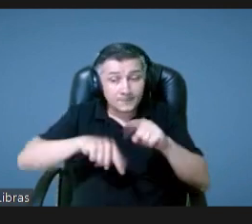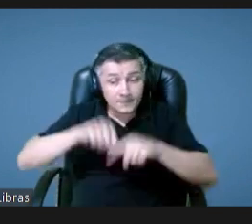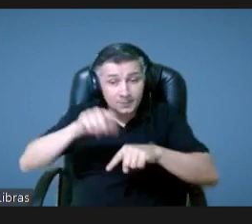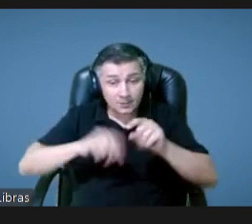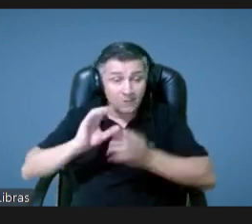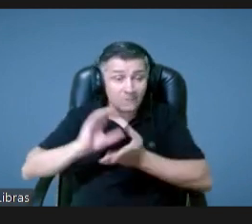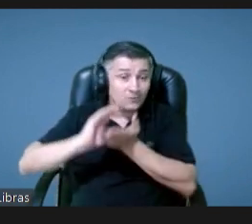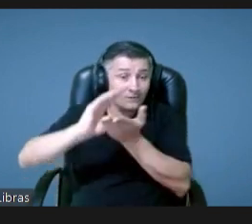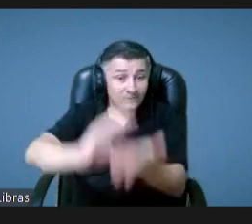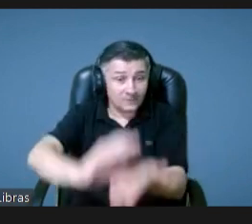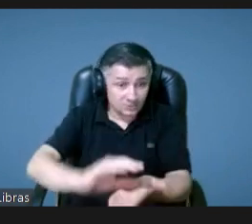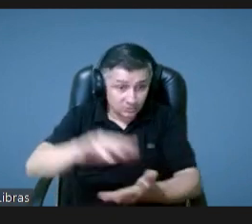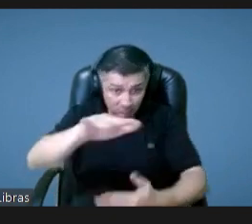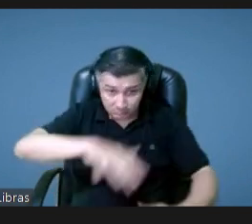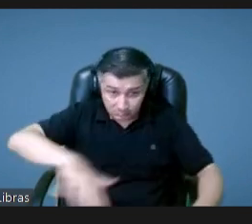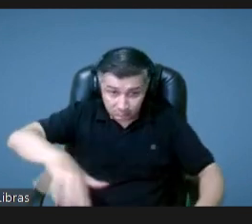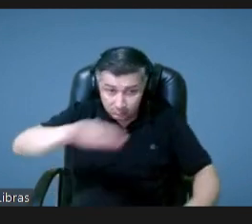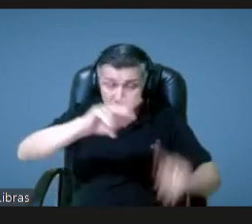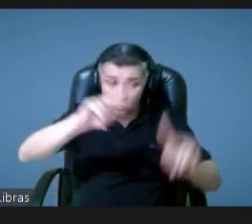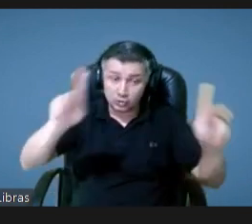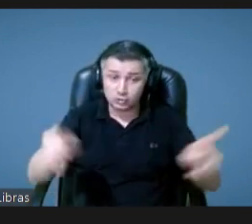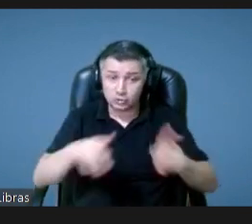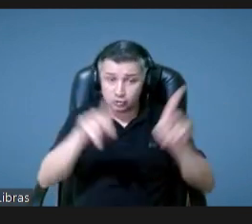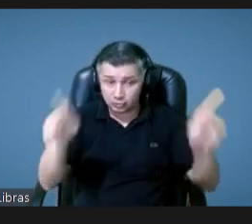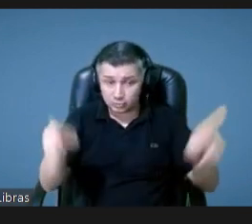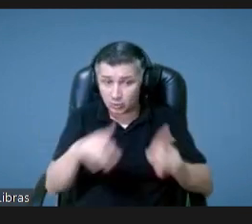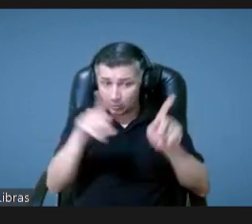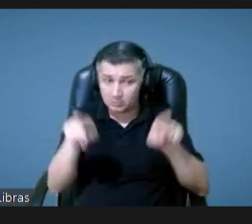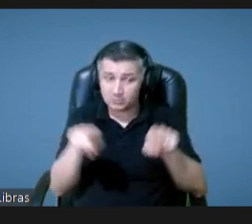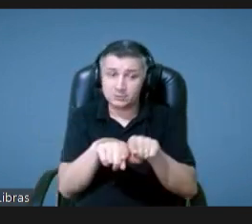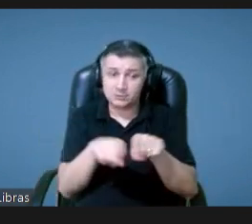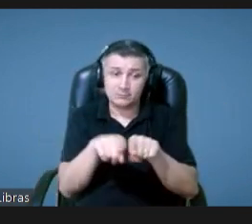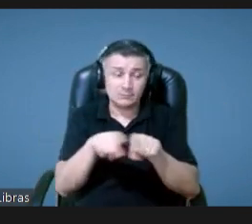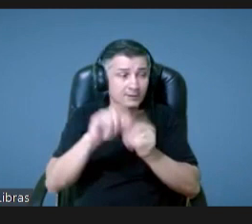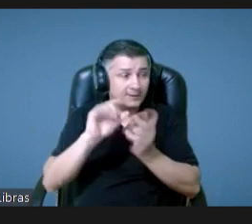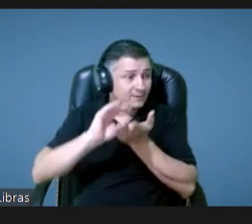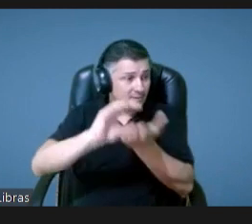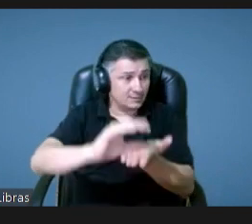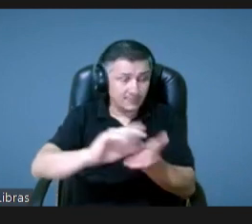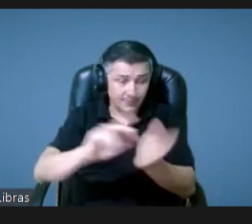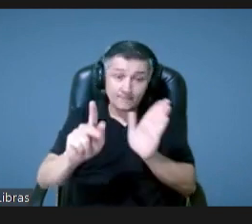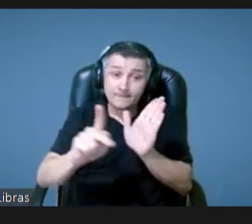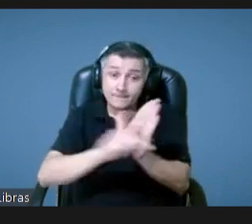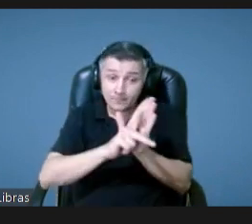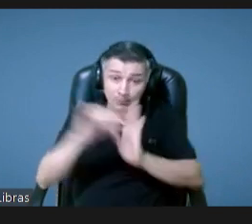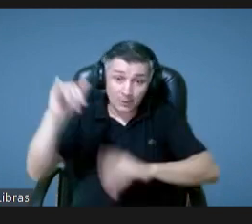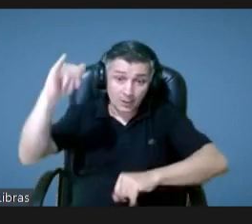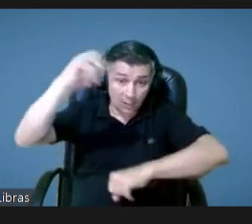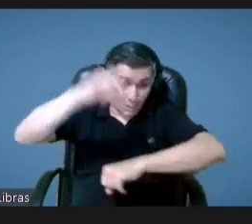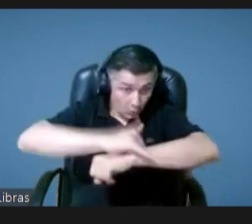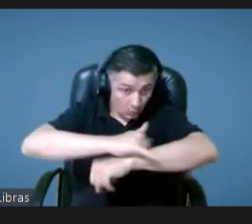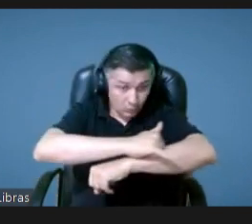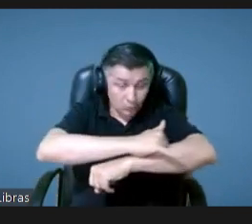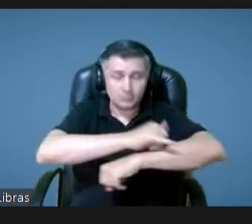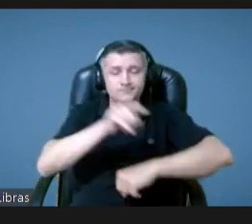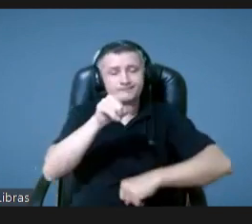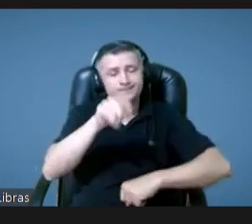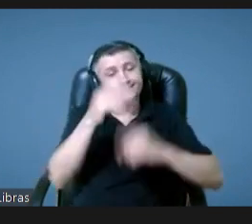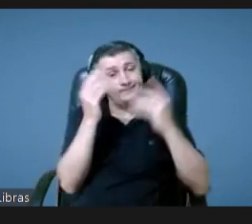we always think in terms of recycling capital that was invested in shopping malls and in the